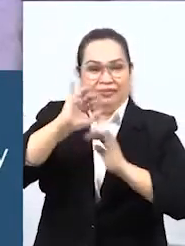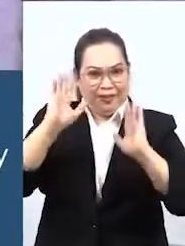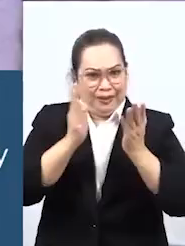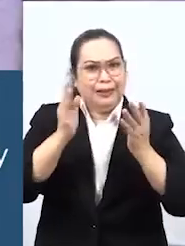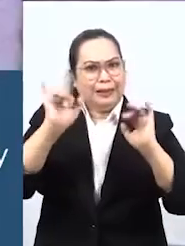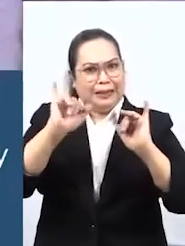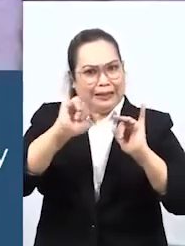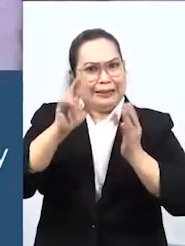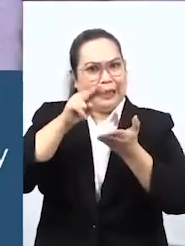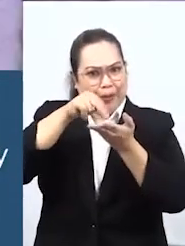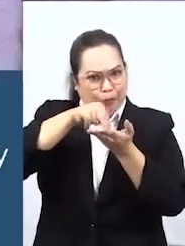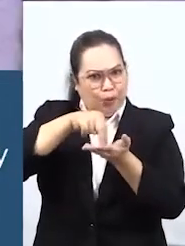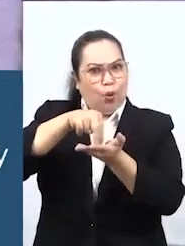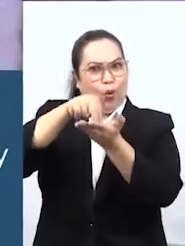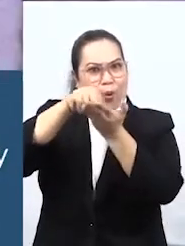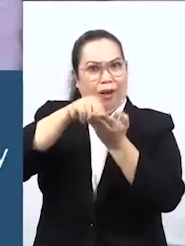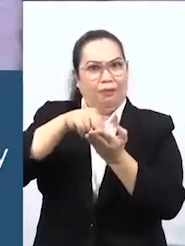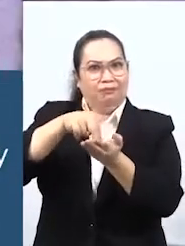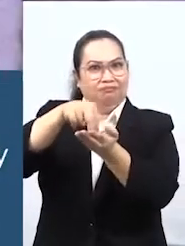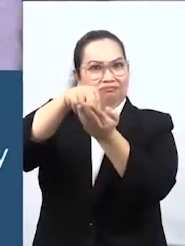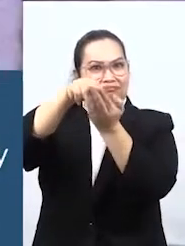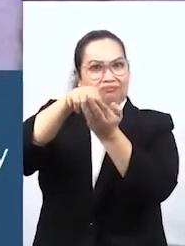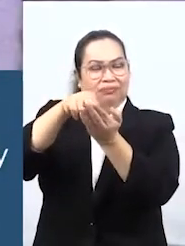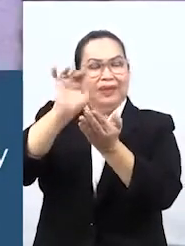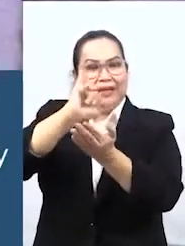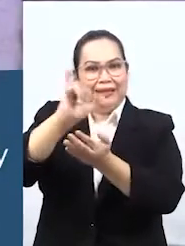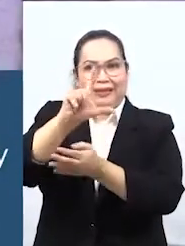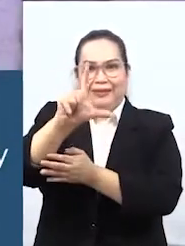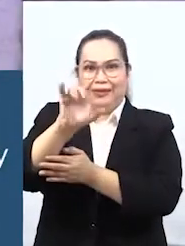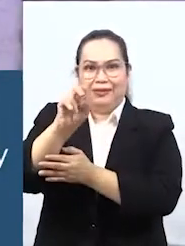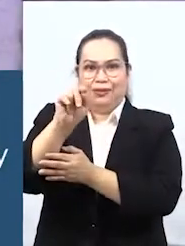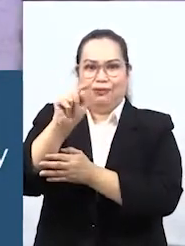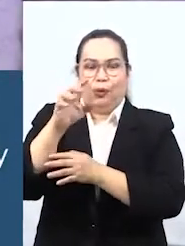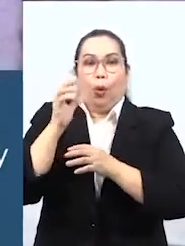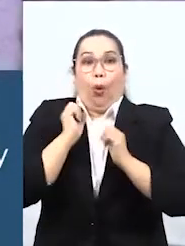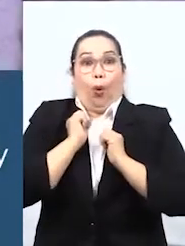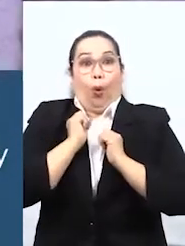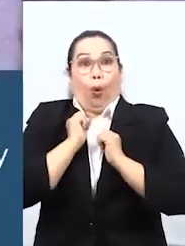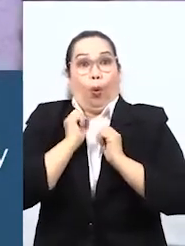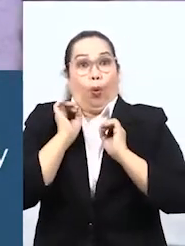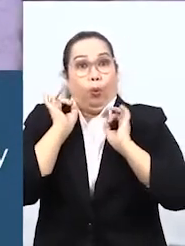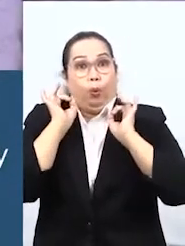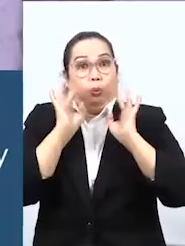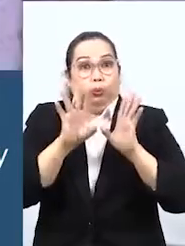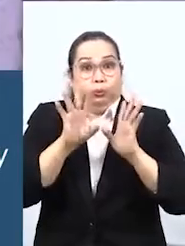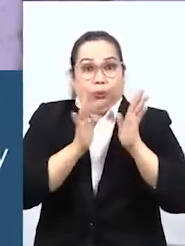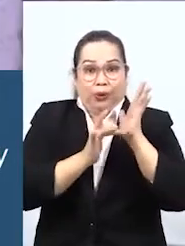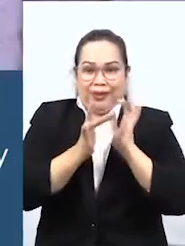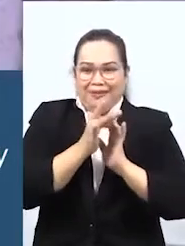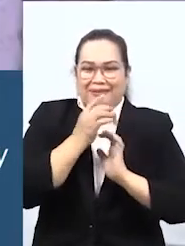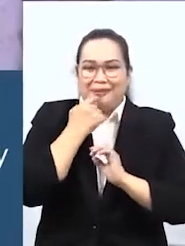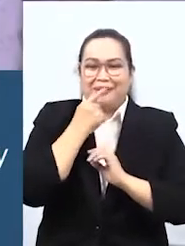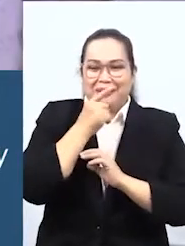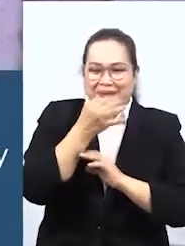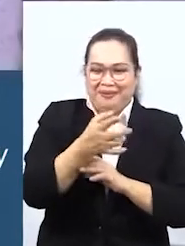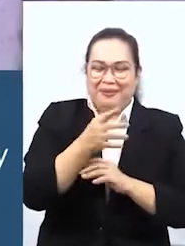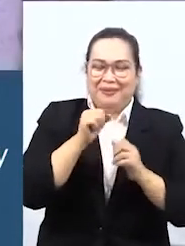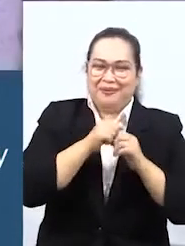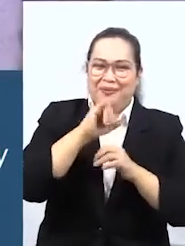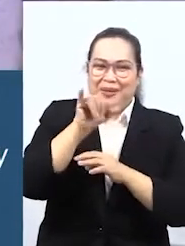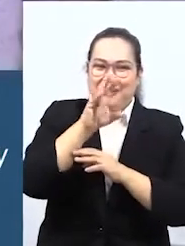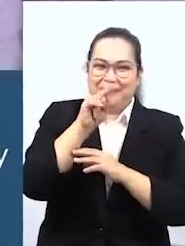days of Noah In the days of lot Oh it's like Jesus was telling them in John